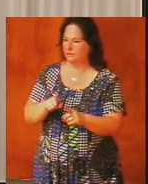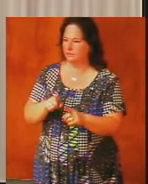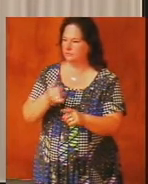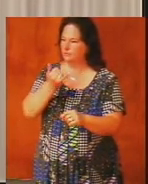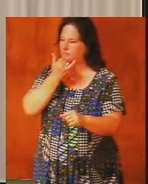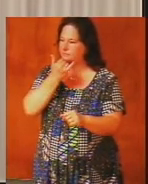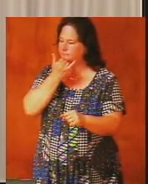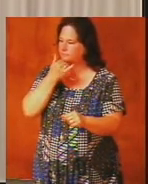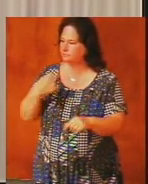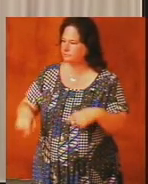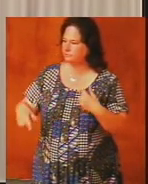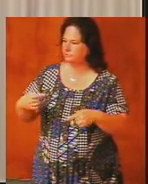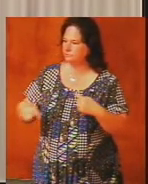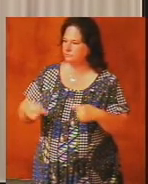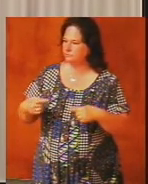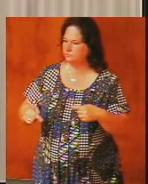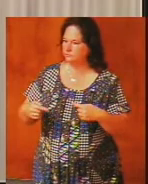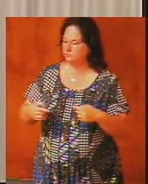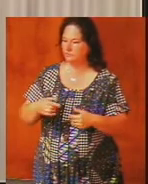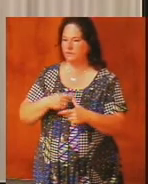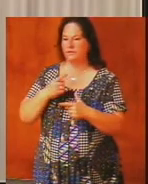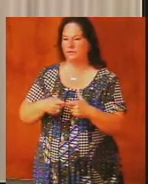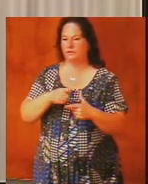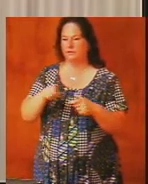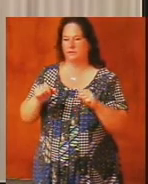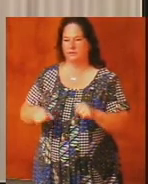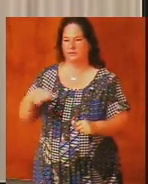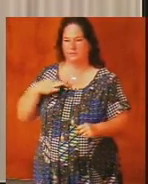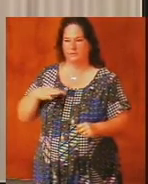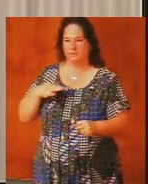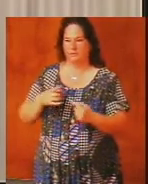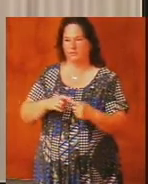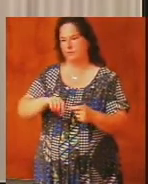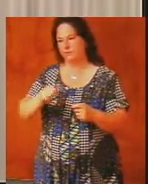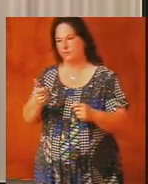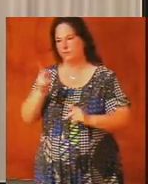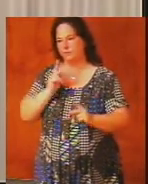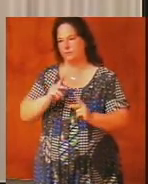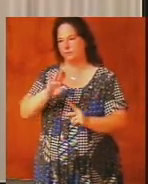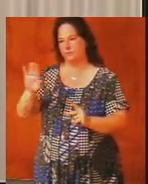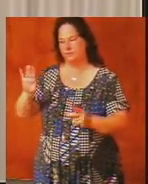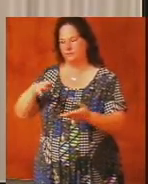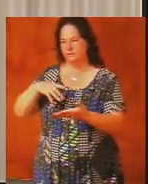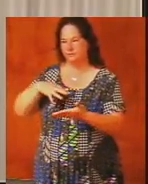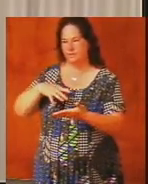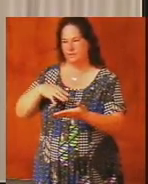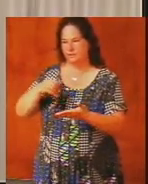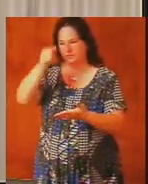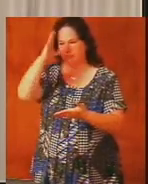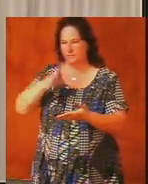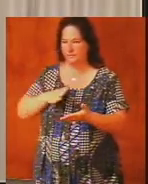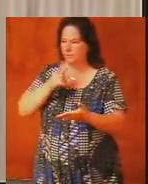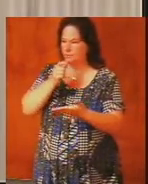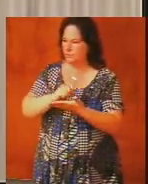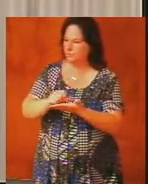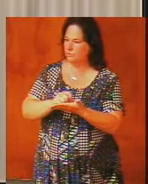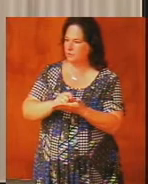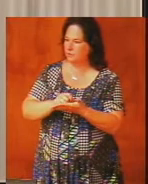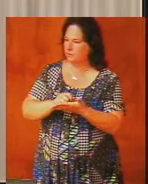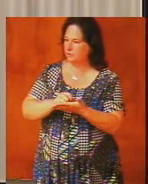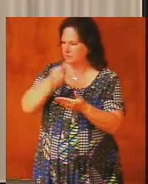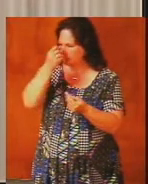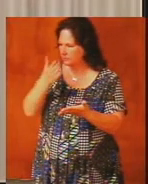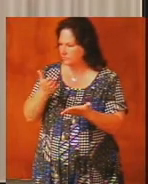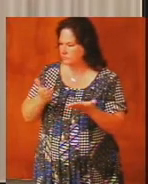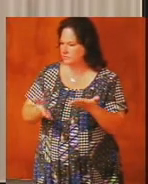erroneous arguments. And then you can just profit from other people's study. The men who write commentaries